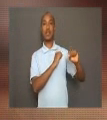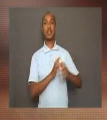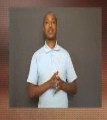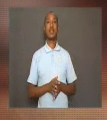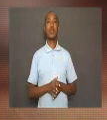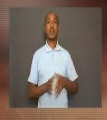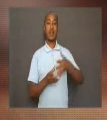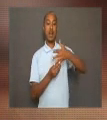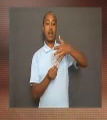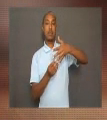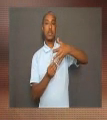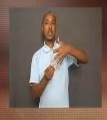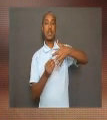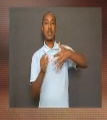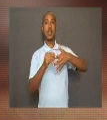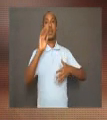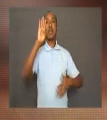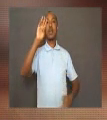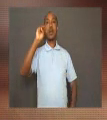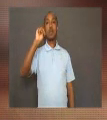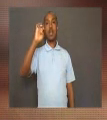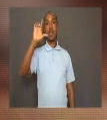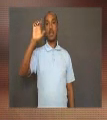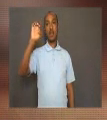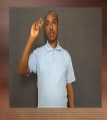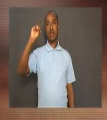grapes, melons, and berries.